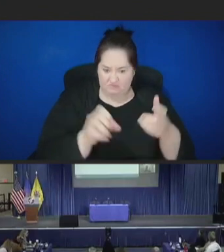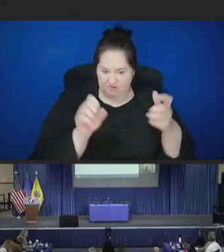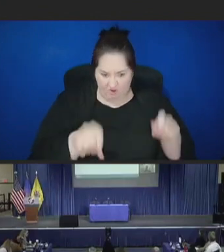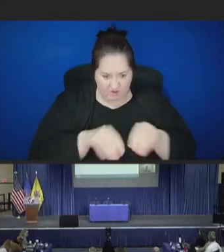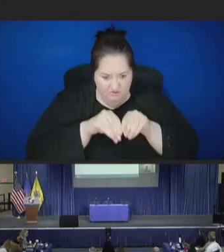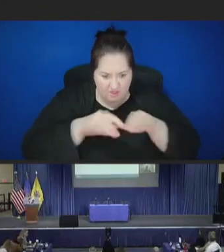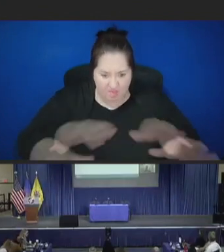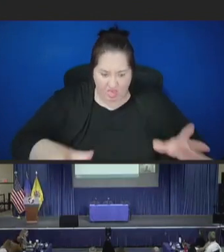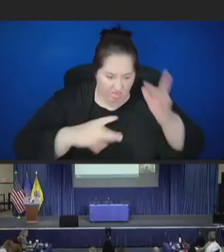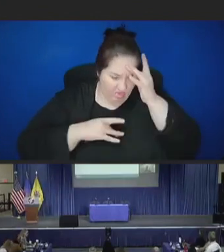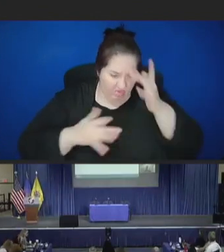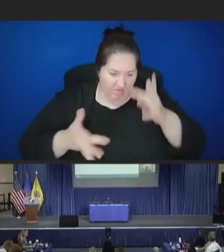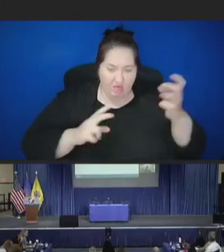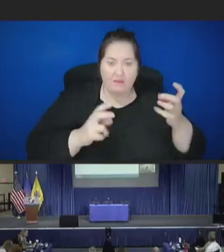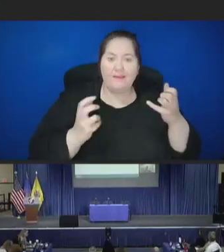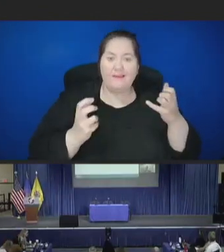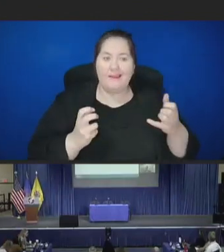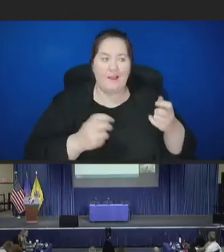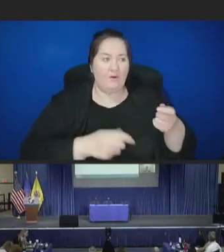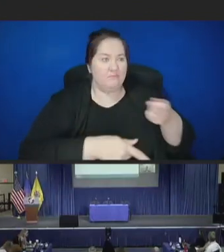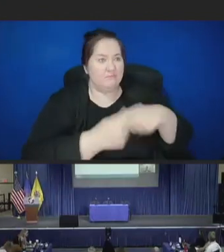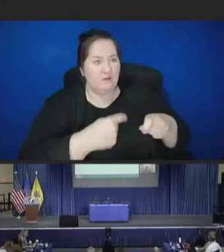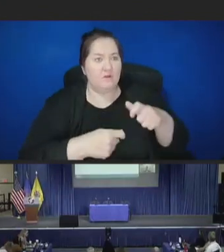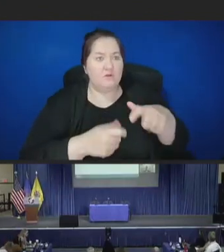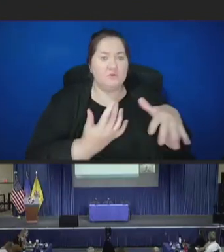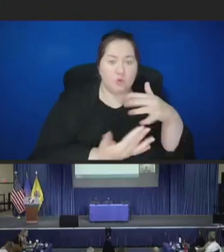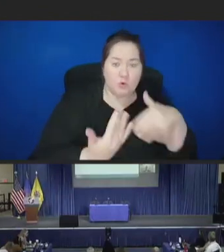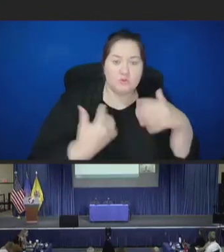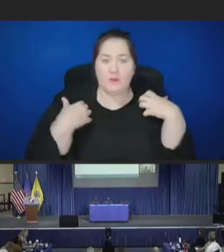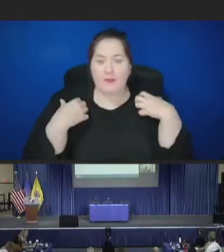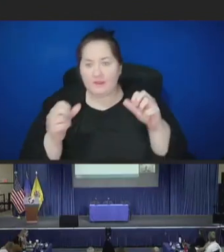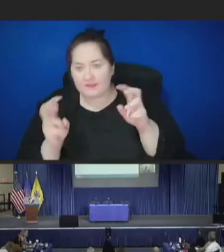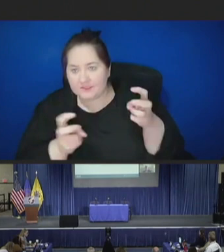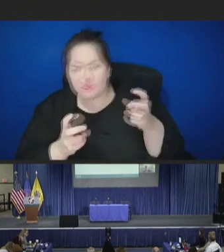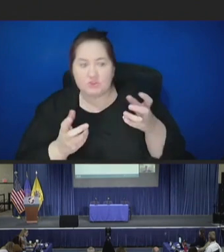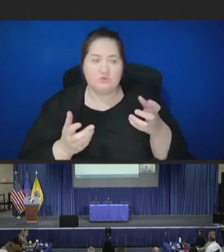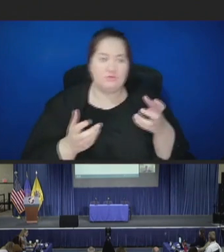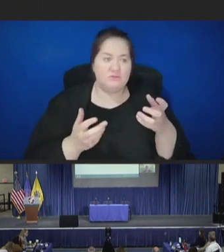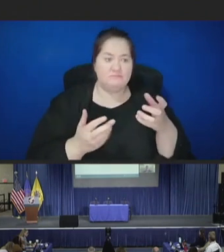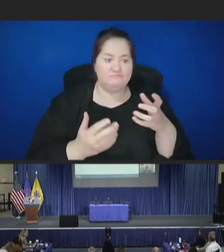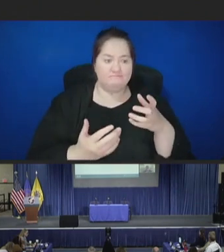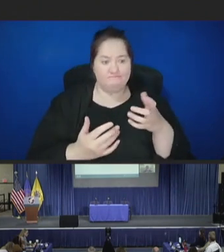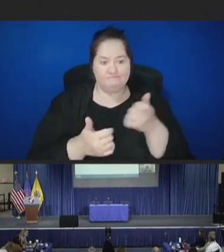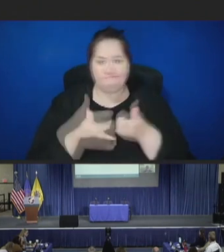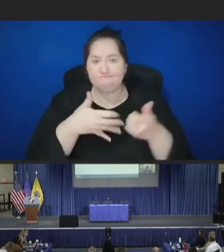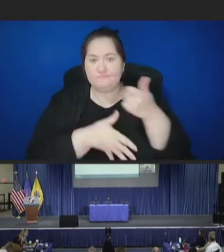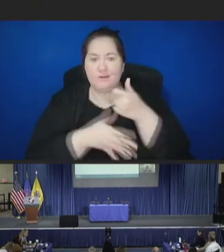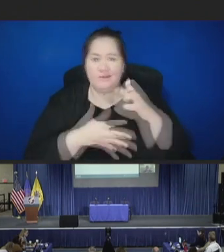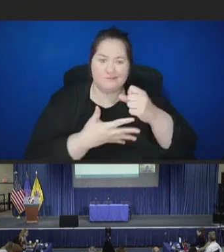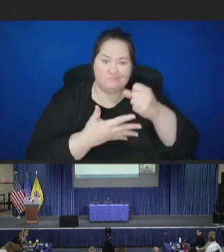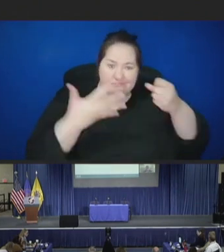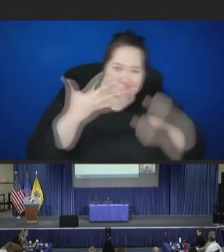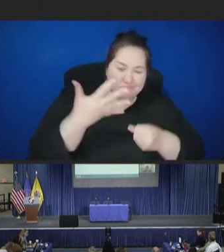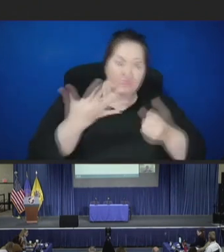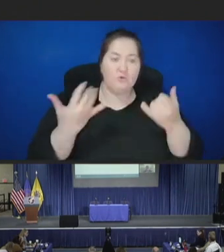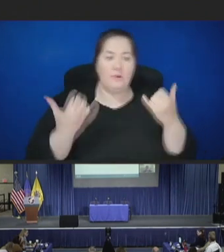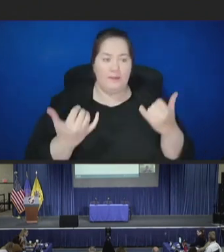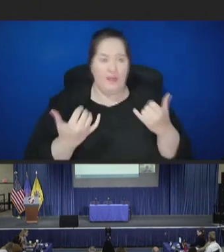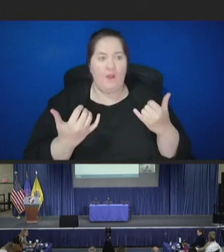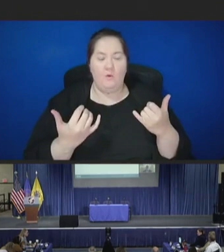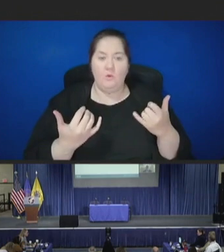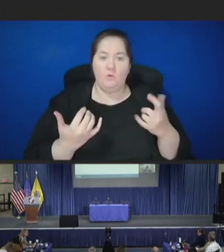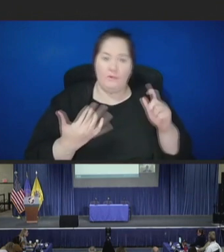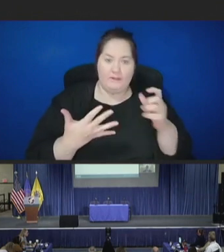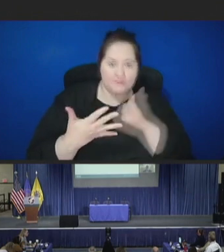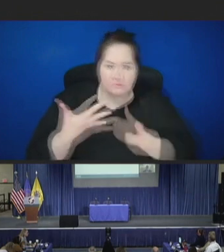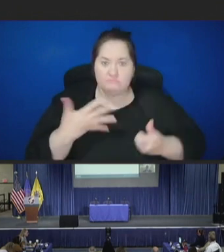now taken a backseat to other social and health issues facing us. And we are now challenged with bringing it to the